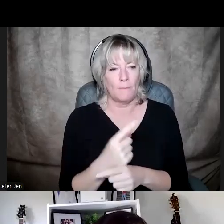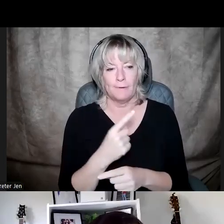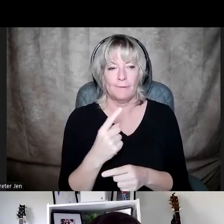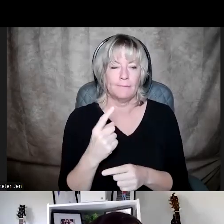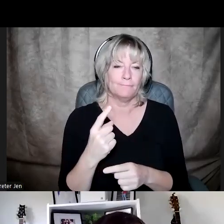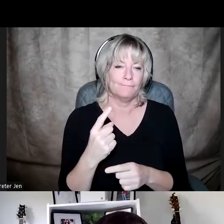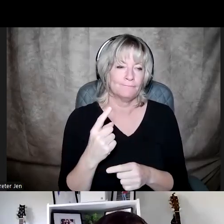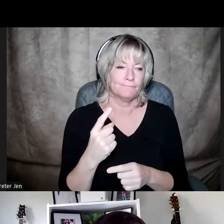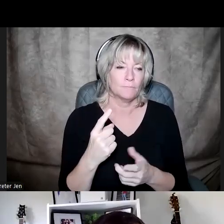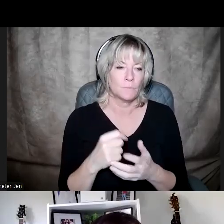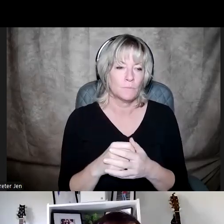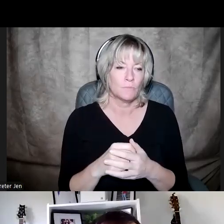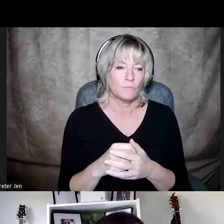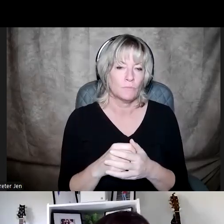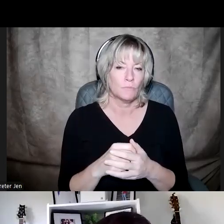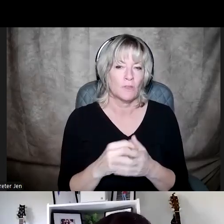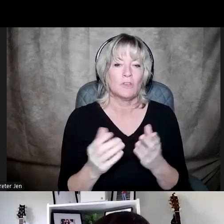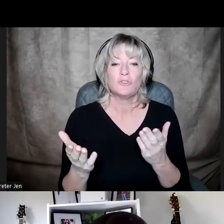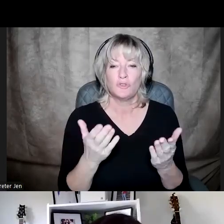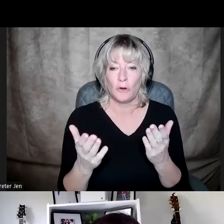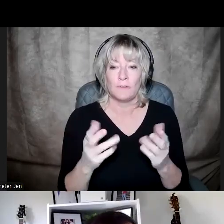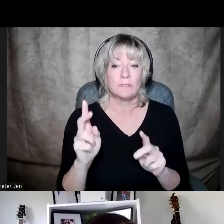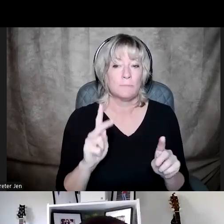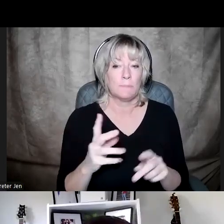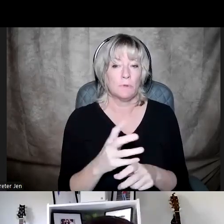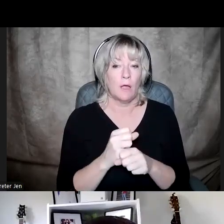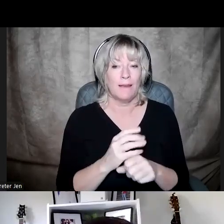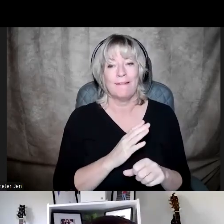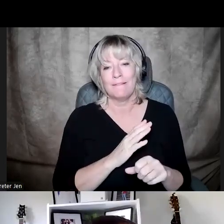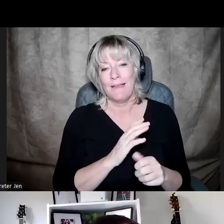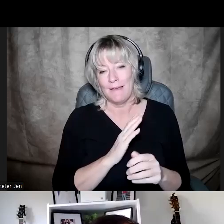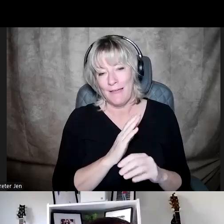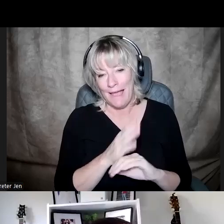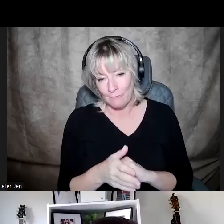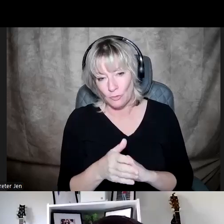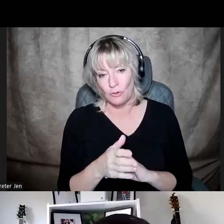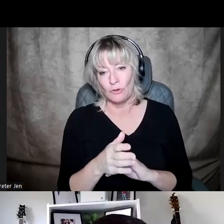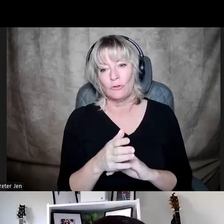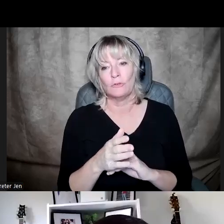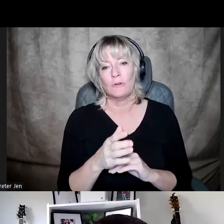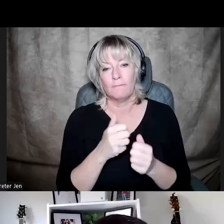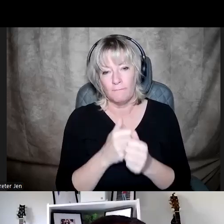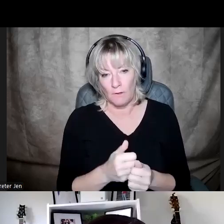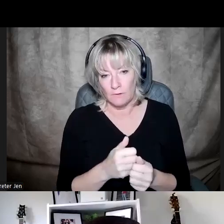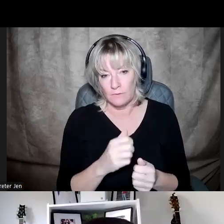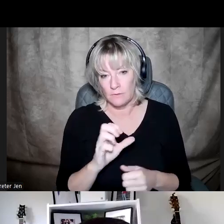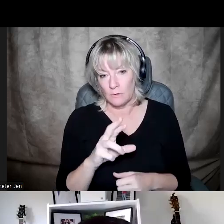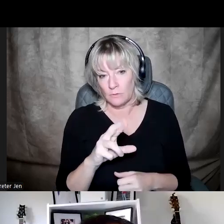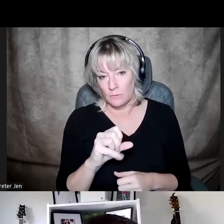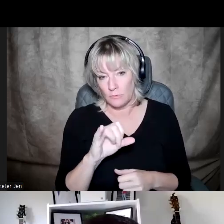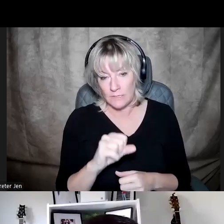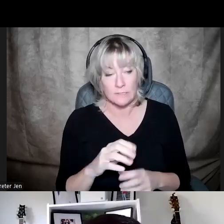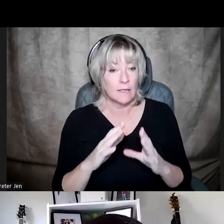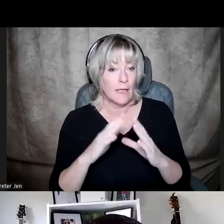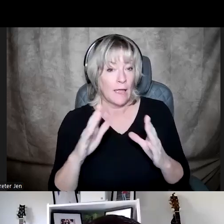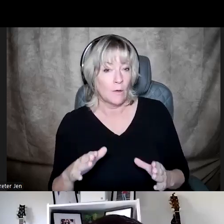of services that people receive sort of post this post follow-up period were either housing support or